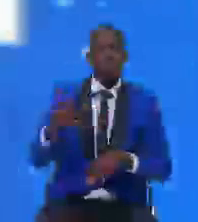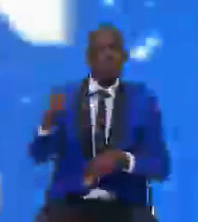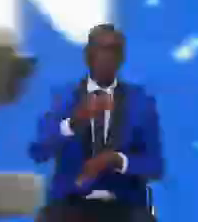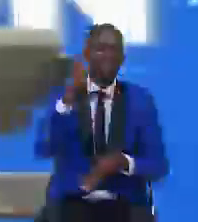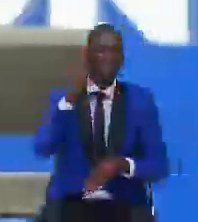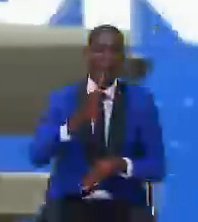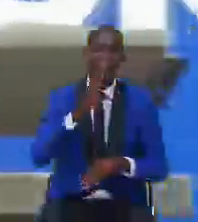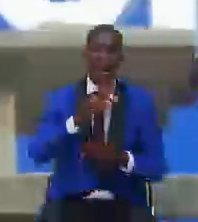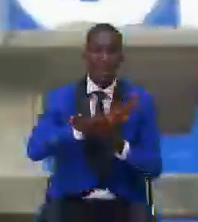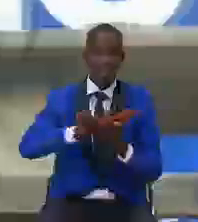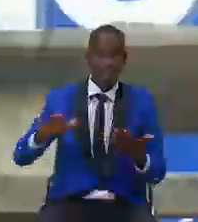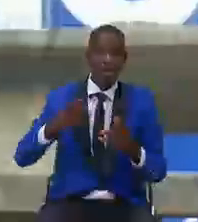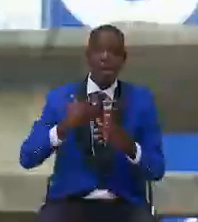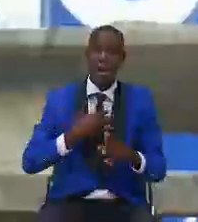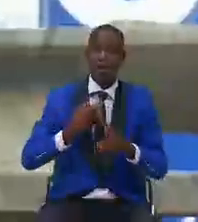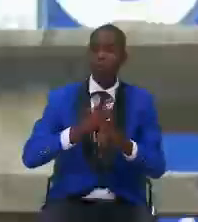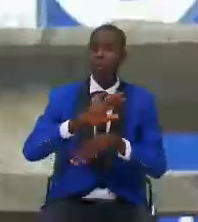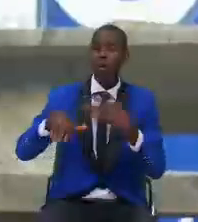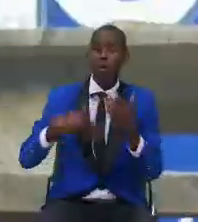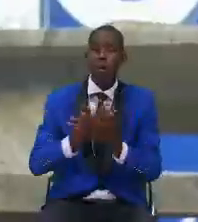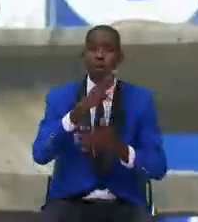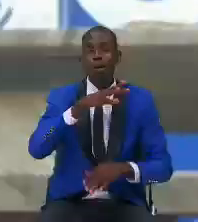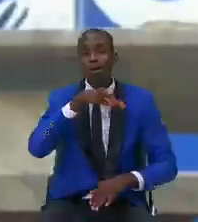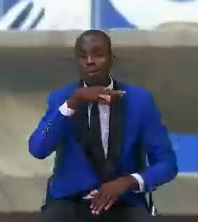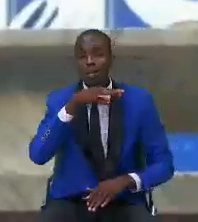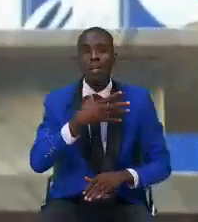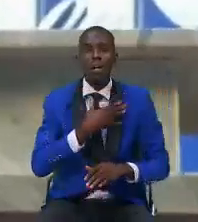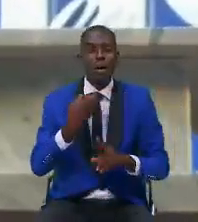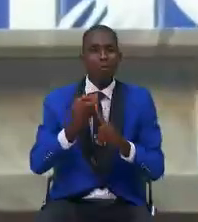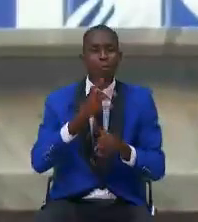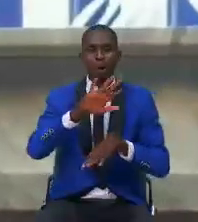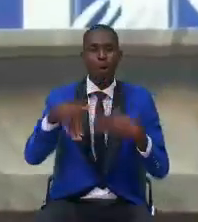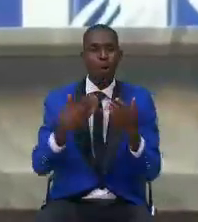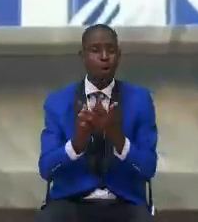water upon them, and they shall be clean. And